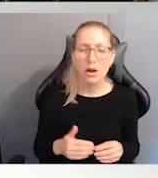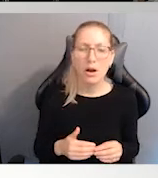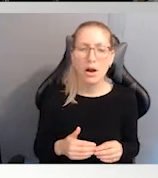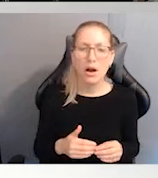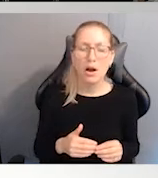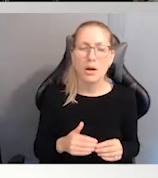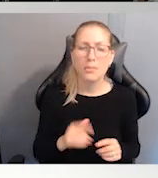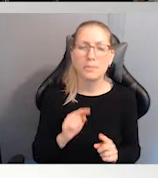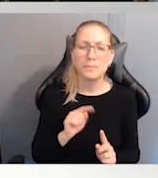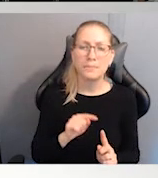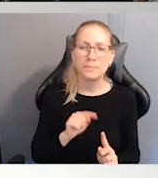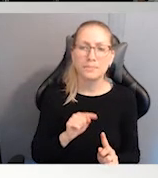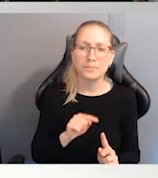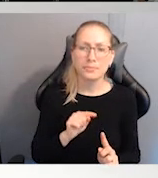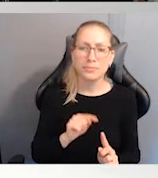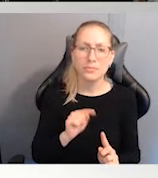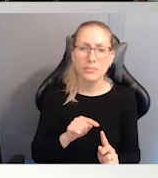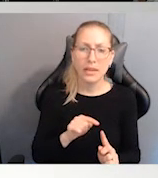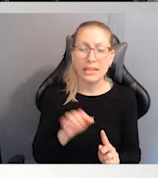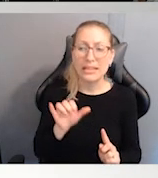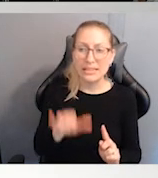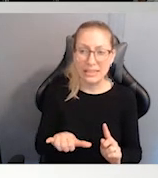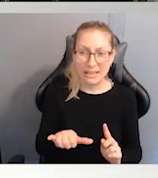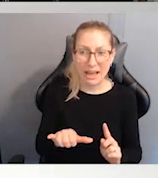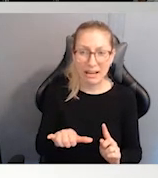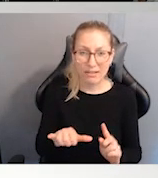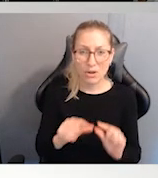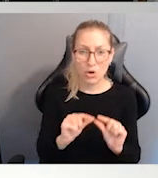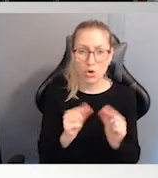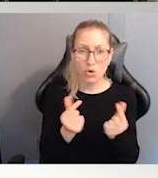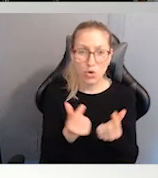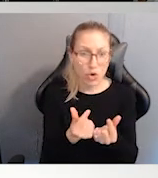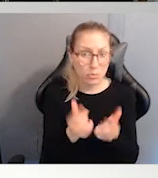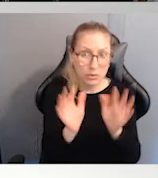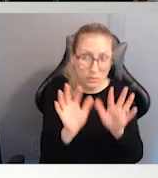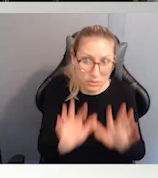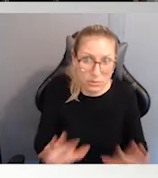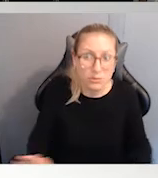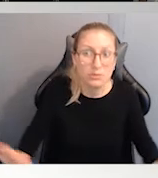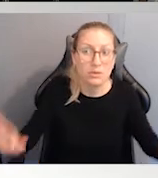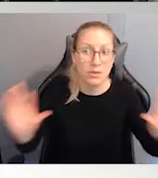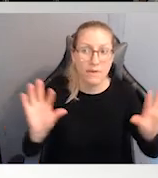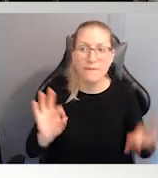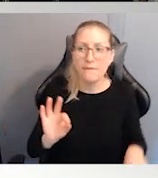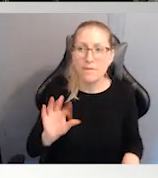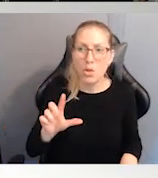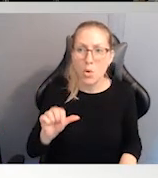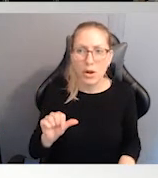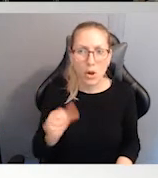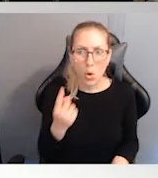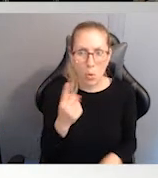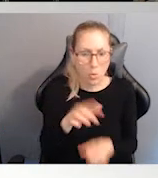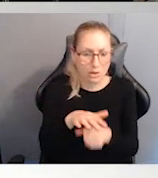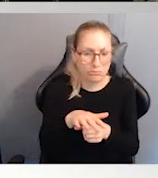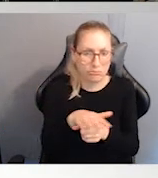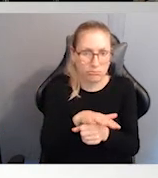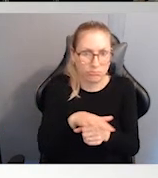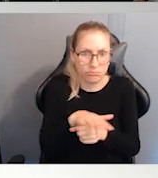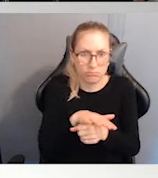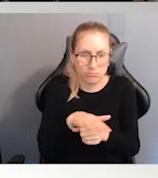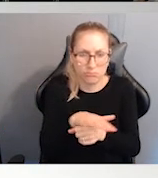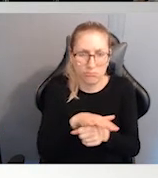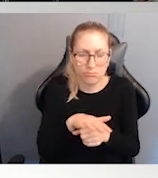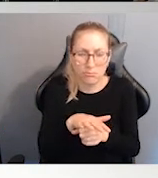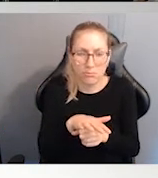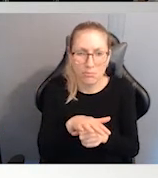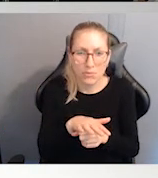is this particular group all over Florida, or is it just you guys are just in one particular area? Now, there's